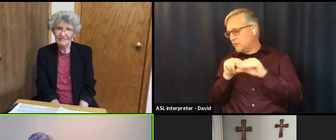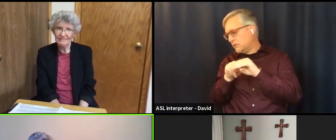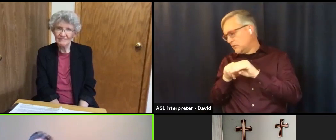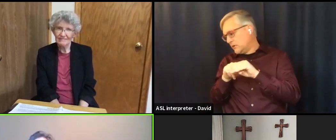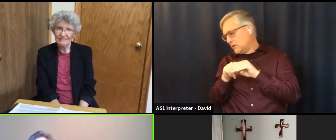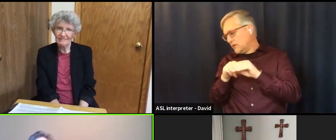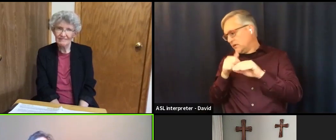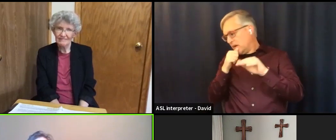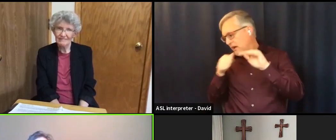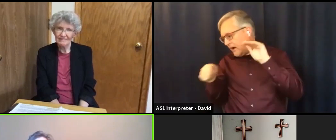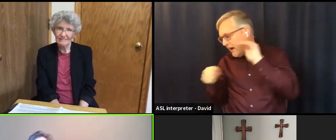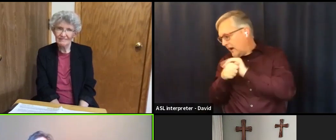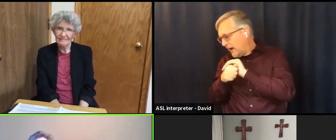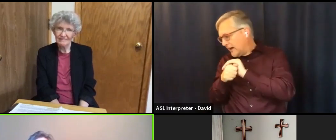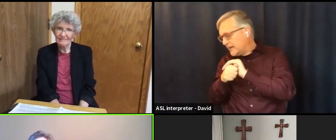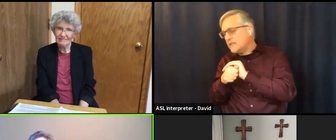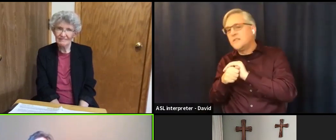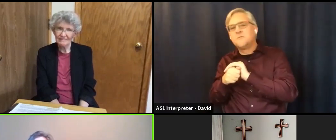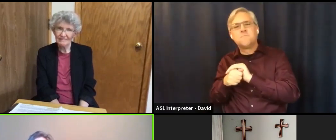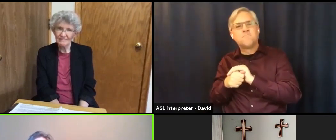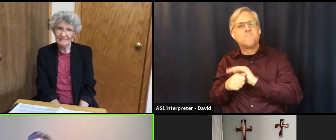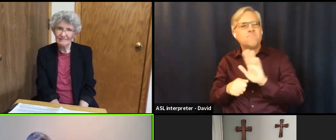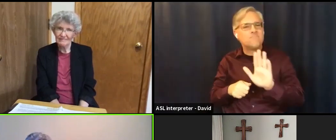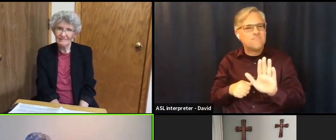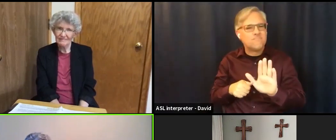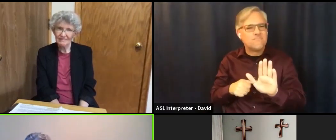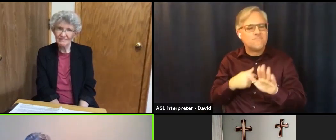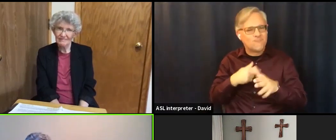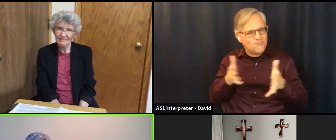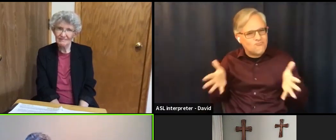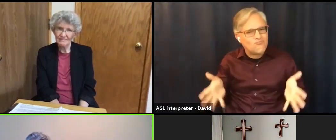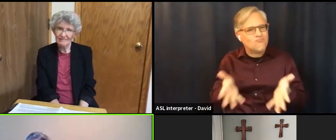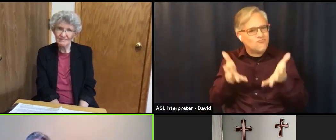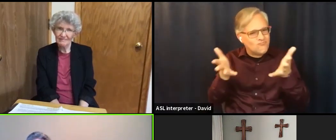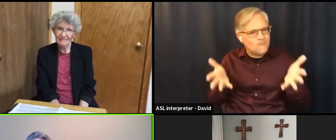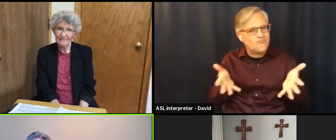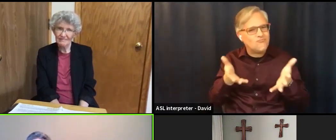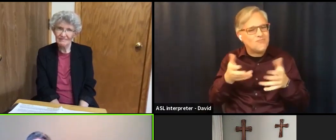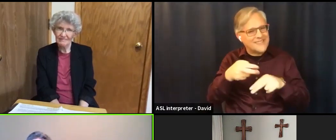sit down today and talk with Jesus.